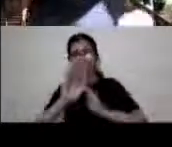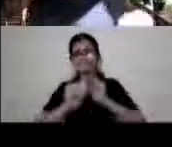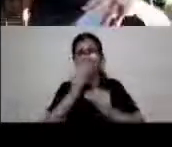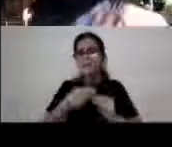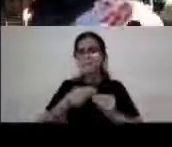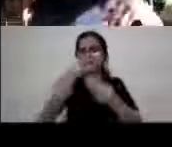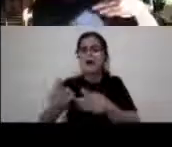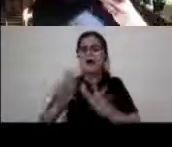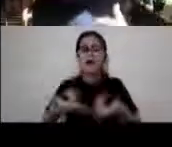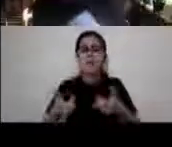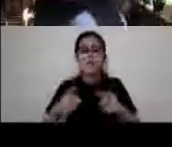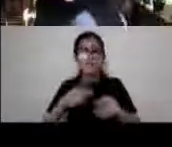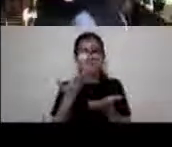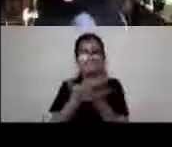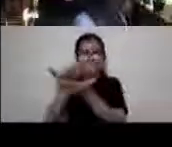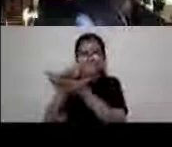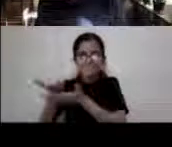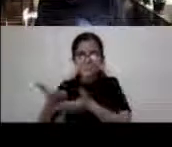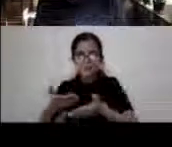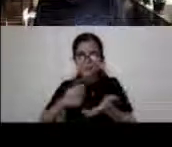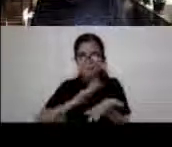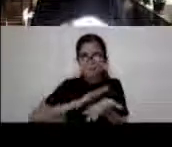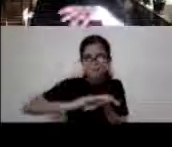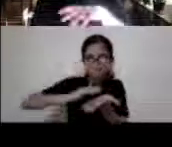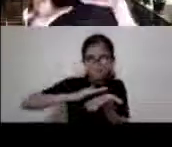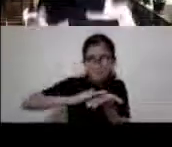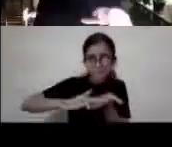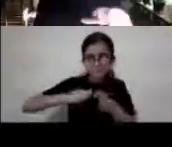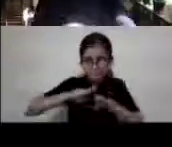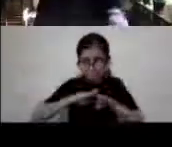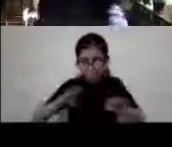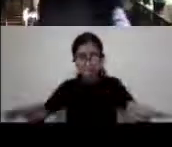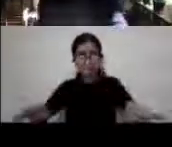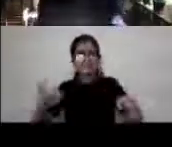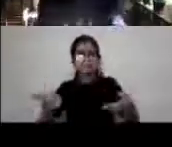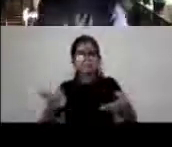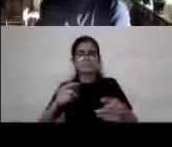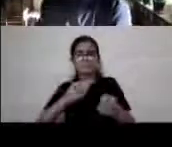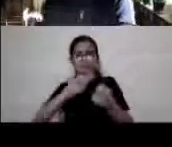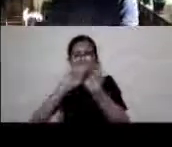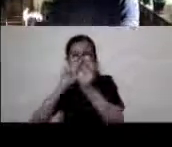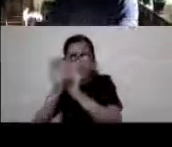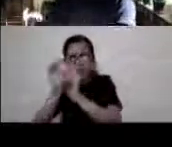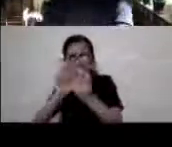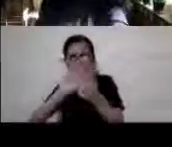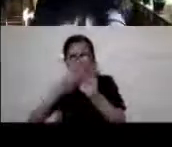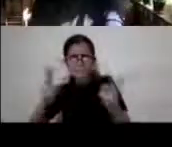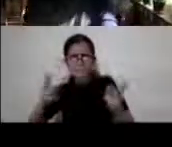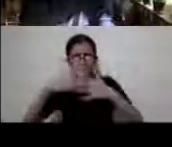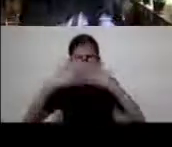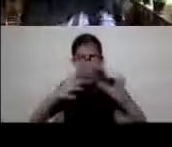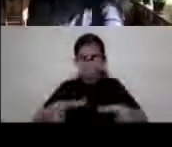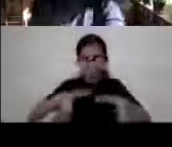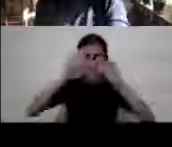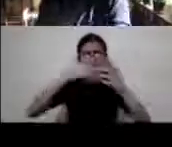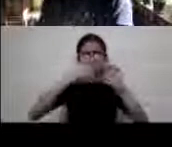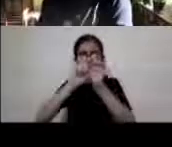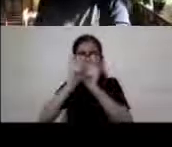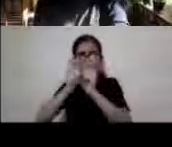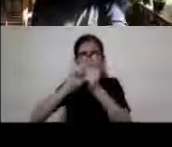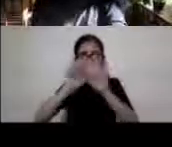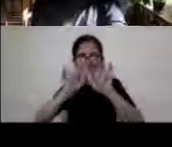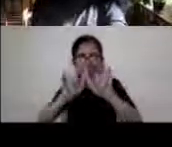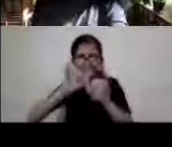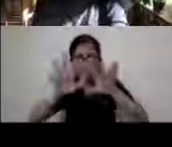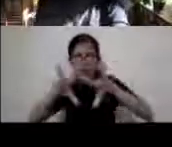are implementing tactile floor indicators and doing a lot of changes in the infrastructure to enable that people